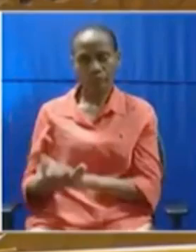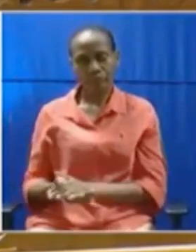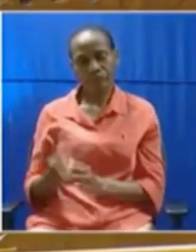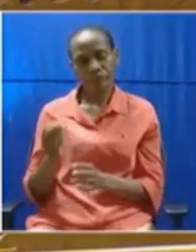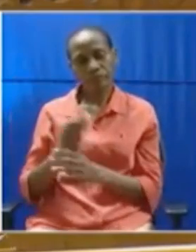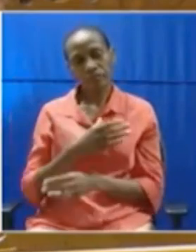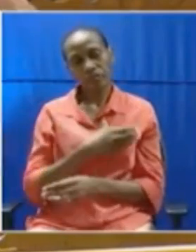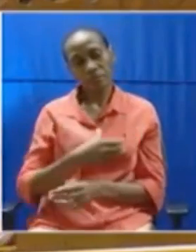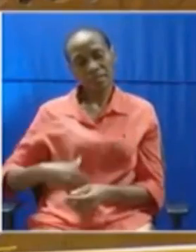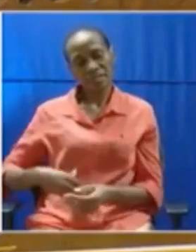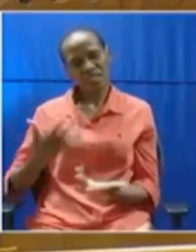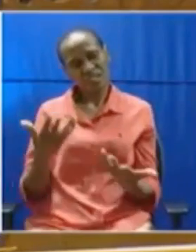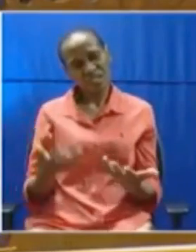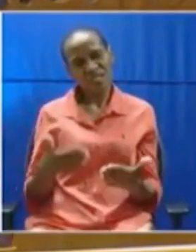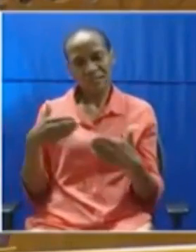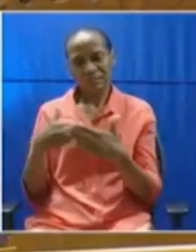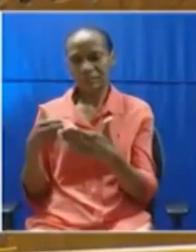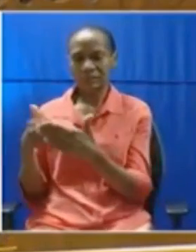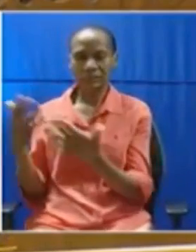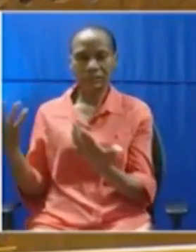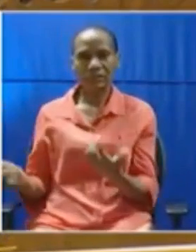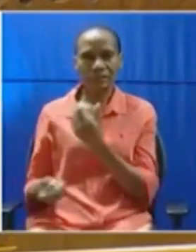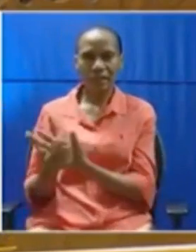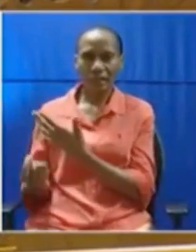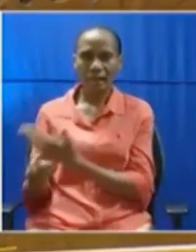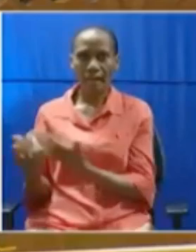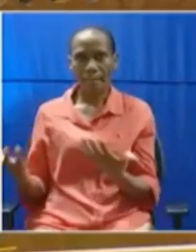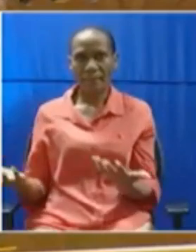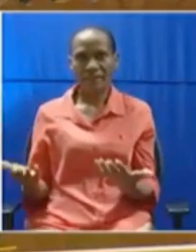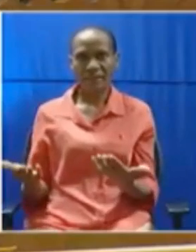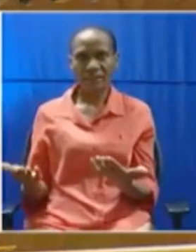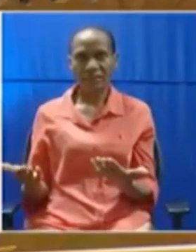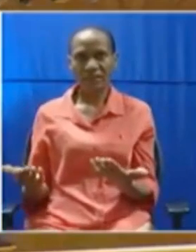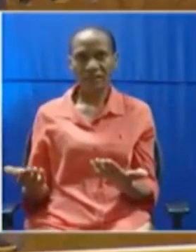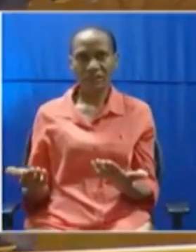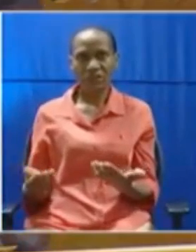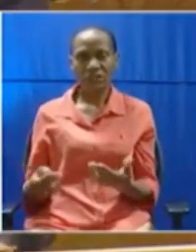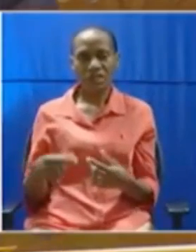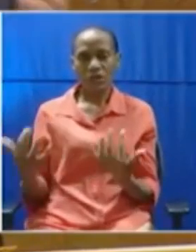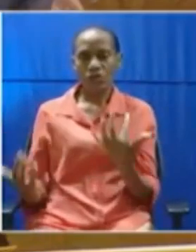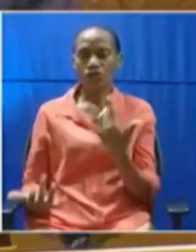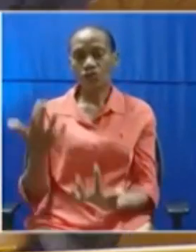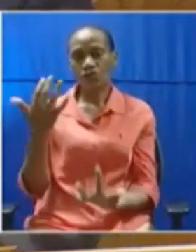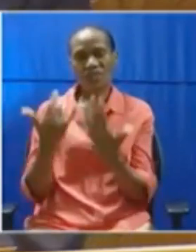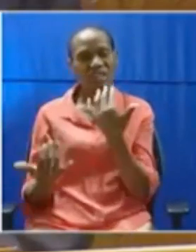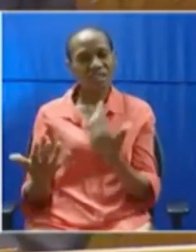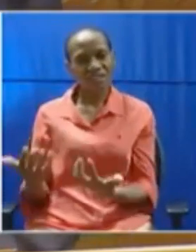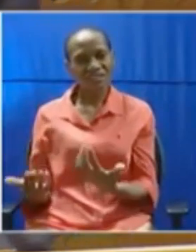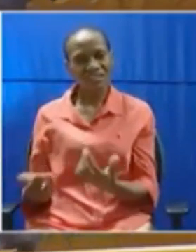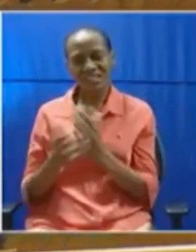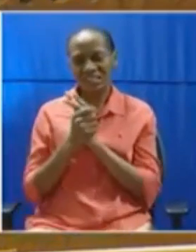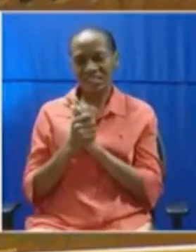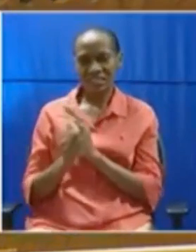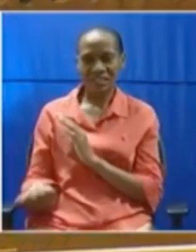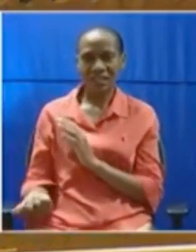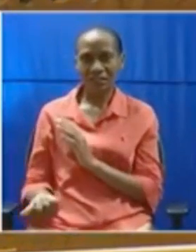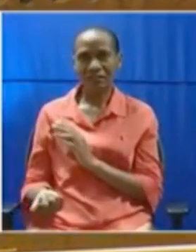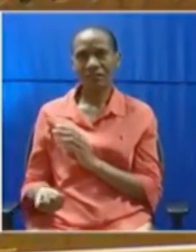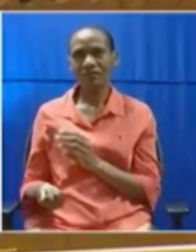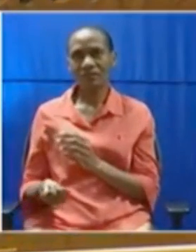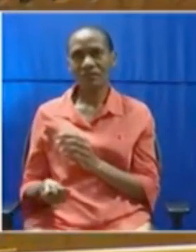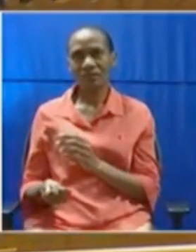I could talk about the red tape reduction or red tape to red carpet. I could talk about Green Cape. I could talk about skills. I could talk about